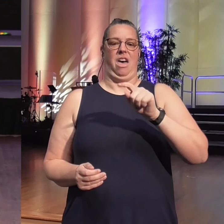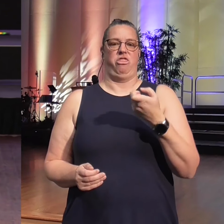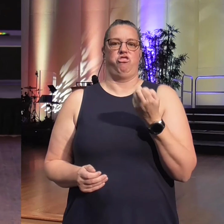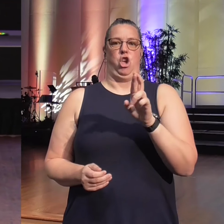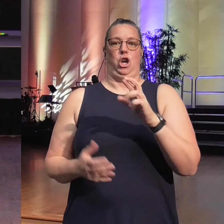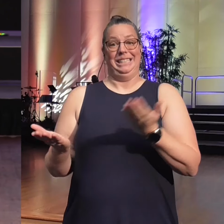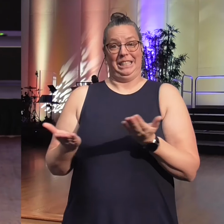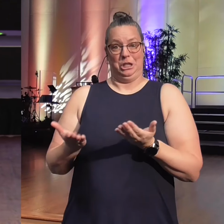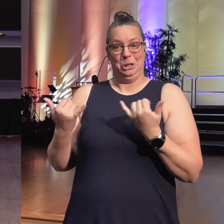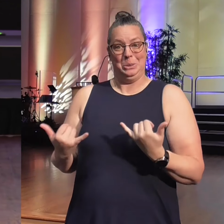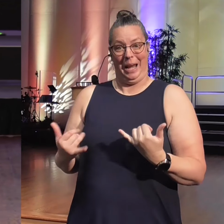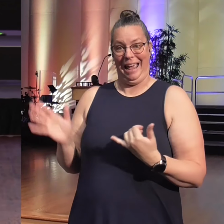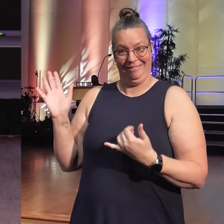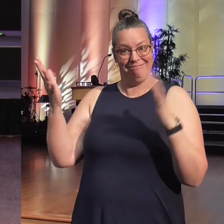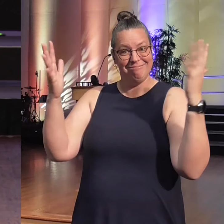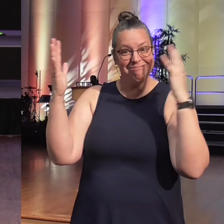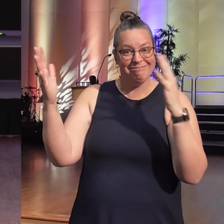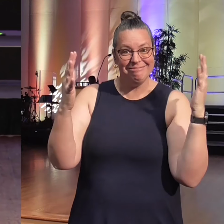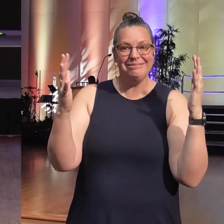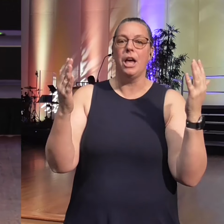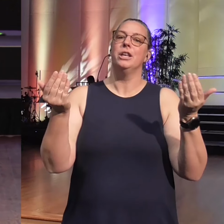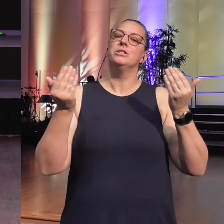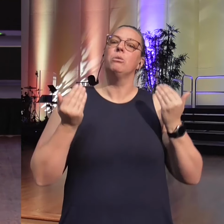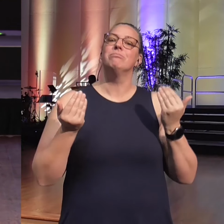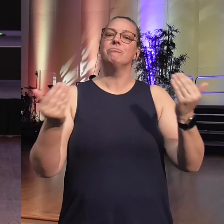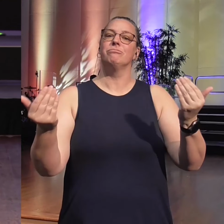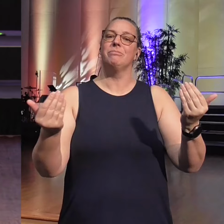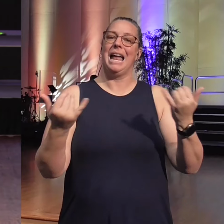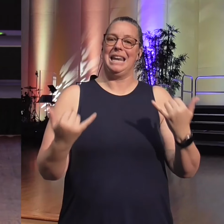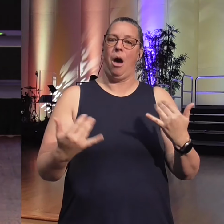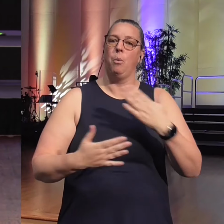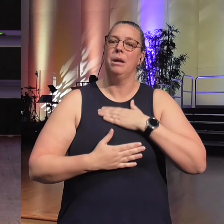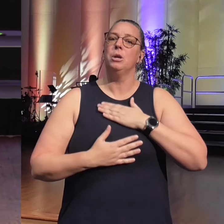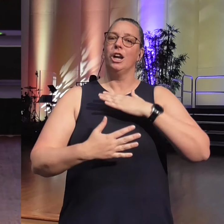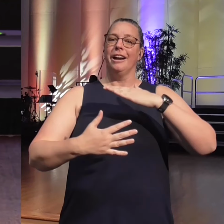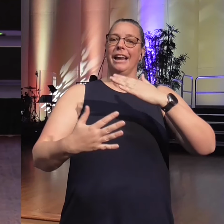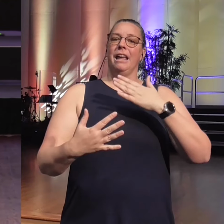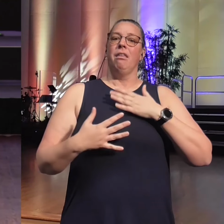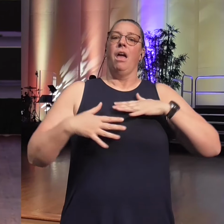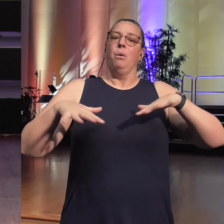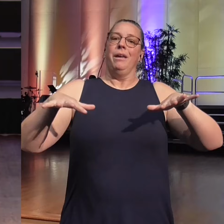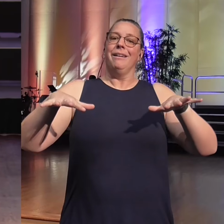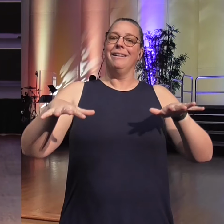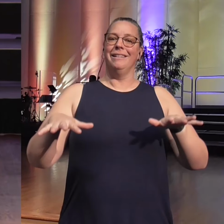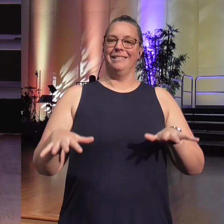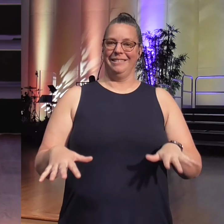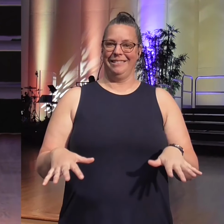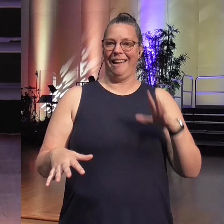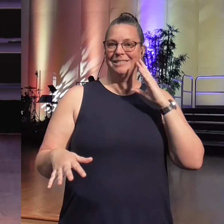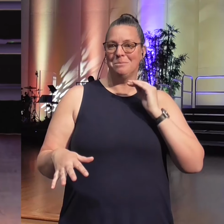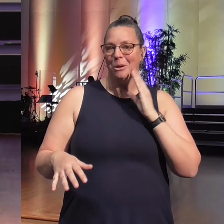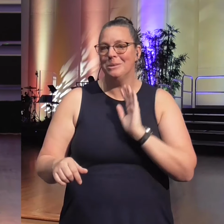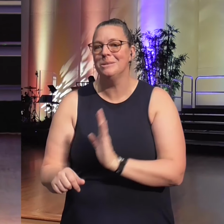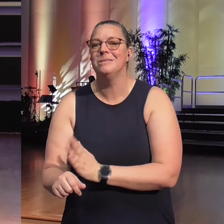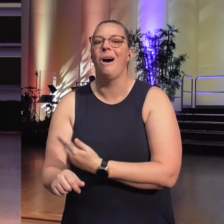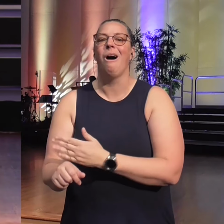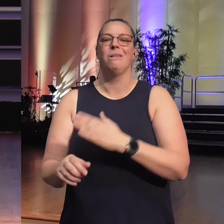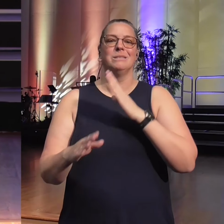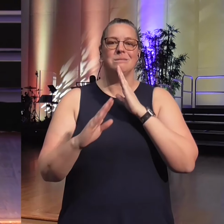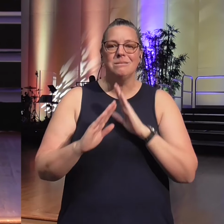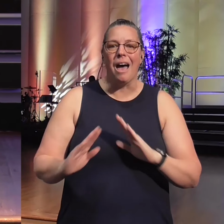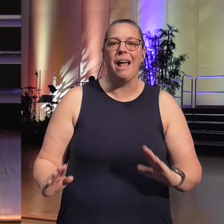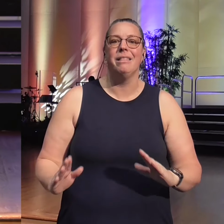wonderful. To step into that practice, we invite you now to take a deep breath and to settle in as we experience some songs, some